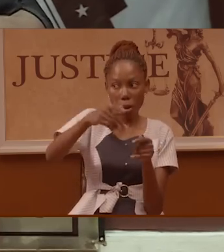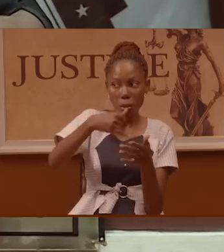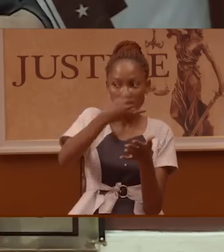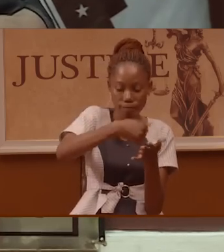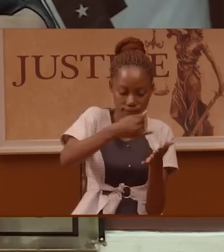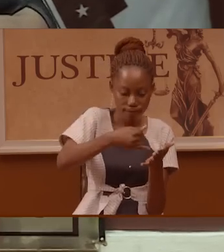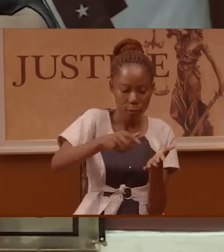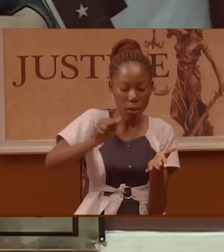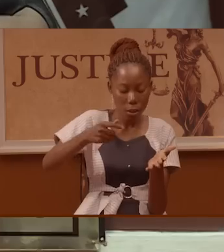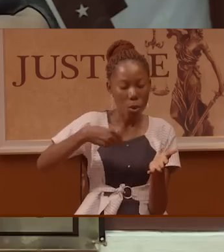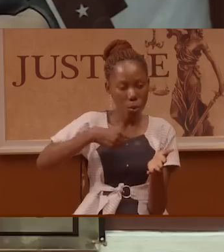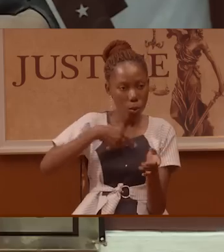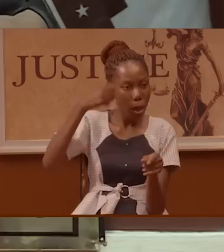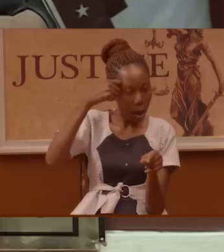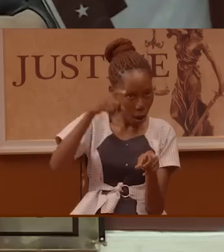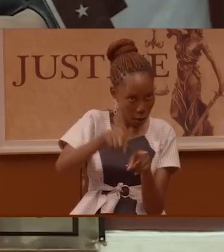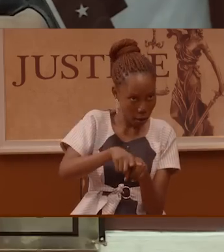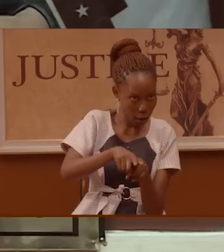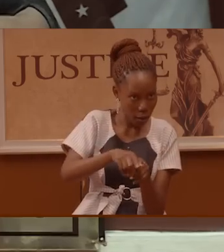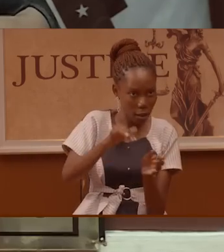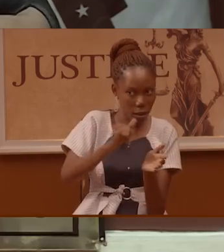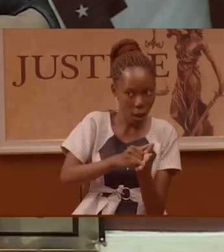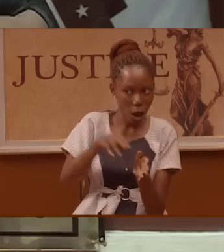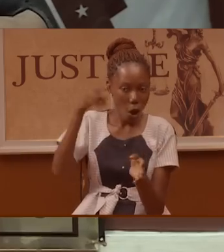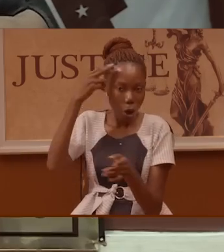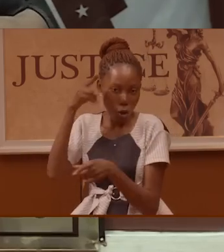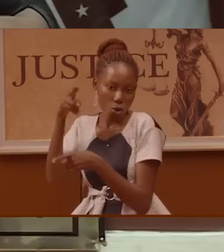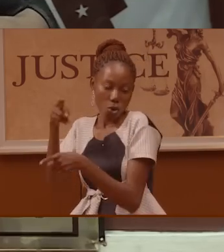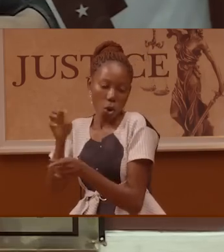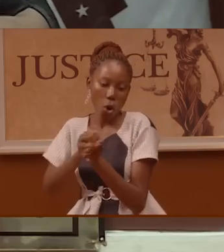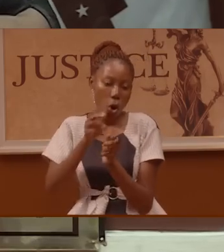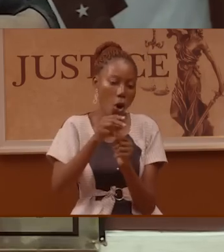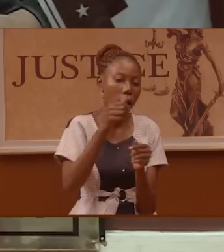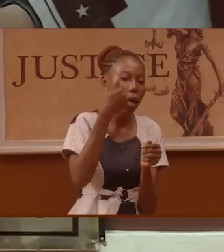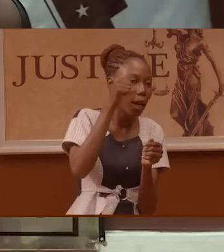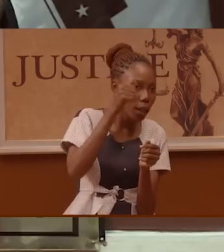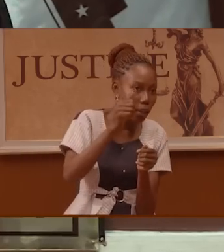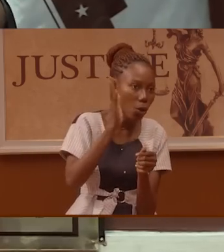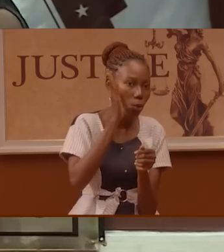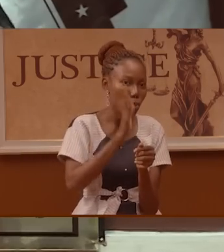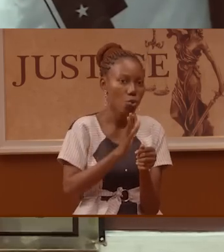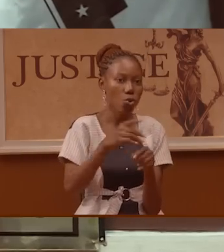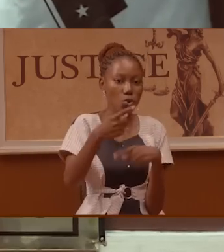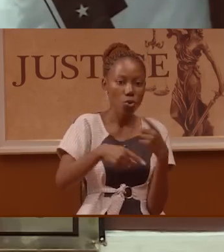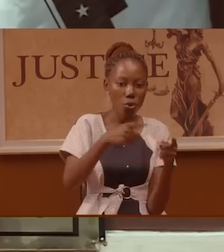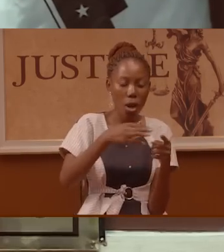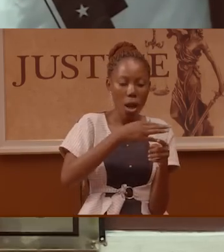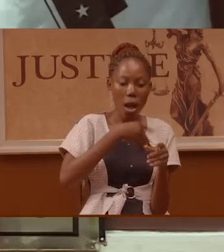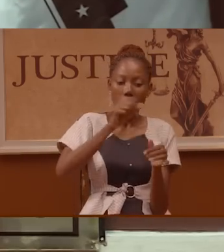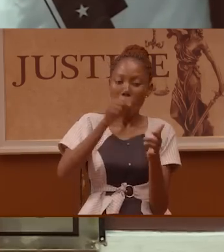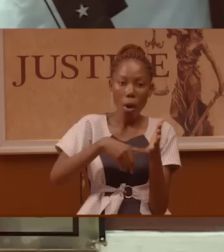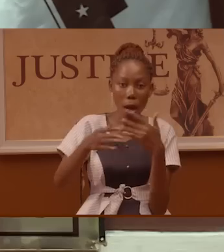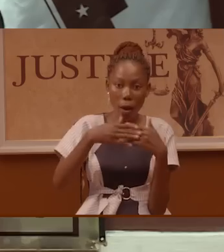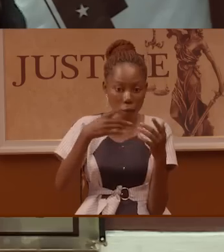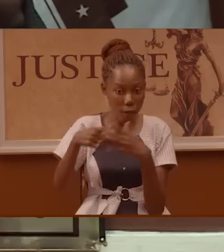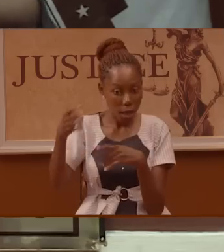signed and said, we've agreed that Uncle so-so-so-so or Brother so-so-so should go and whatever he agrees